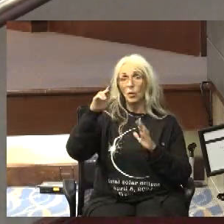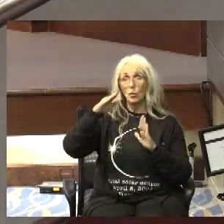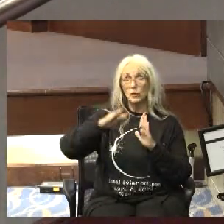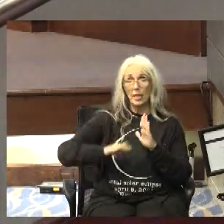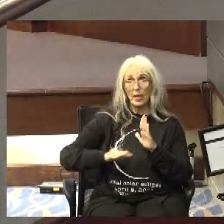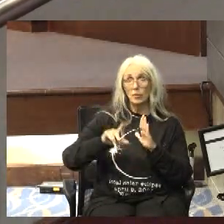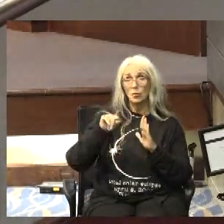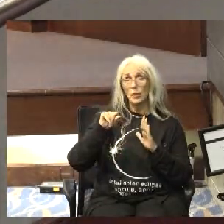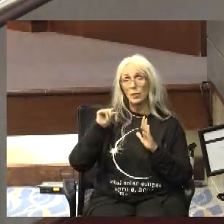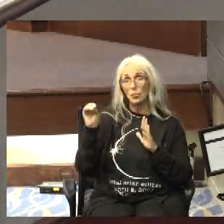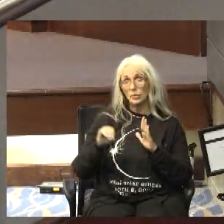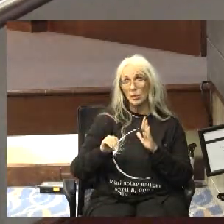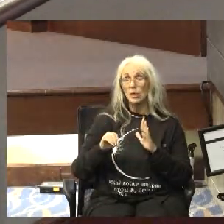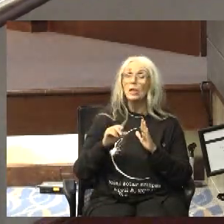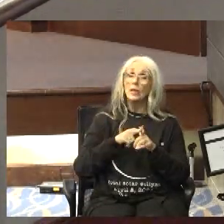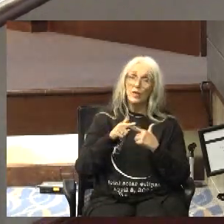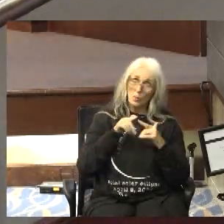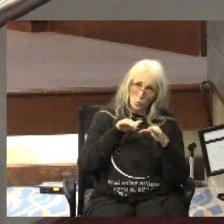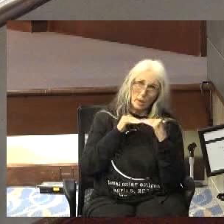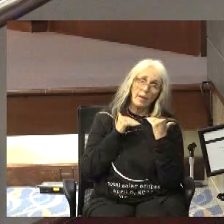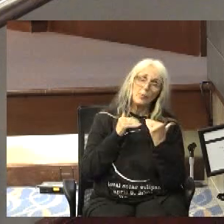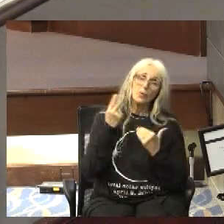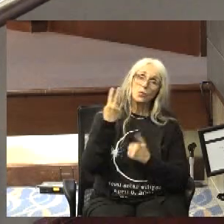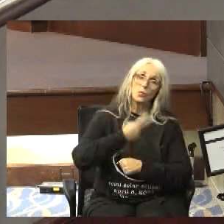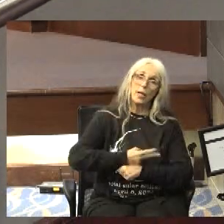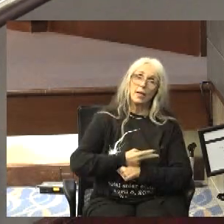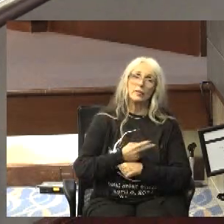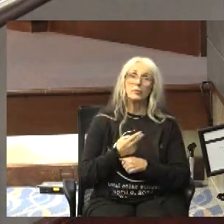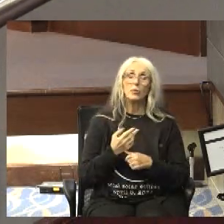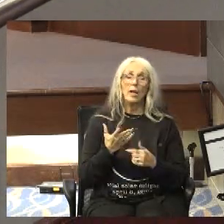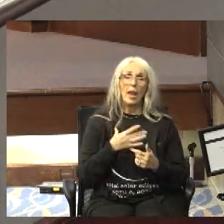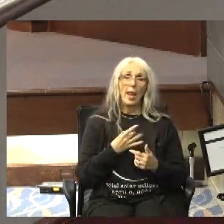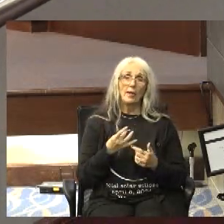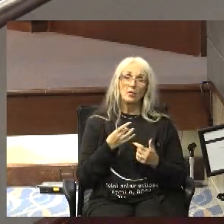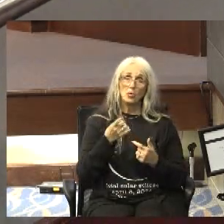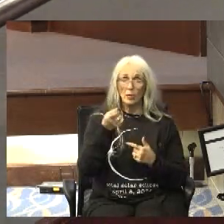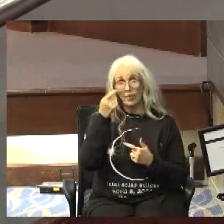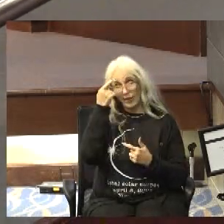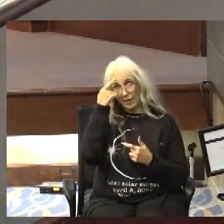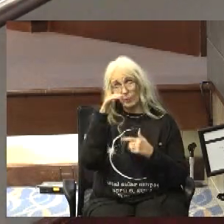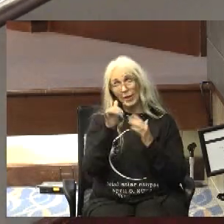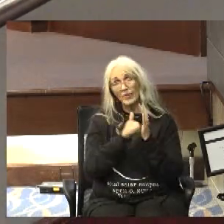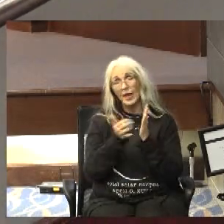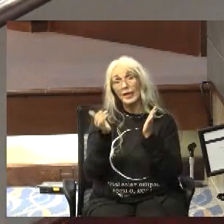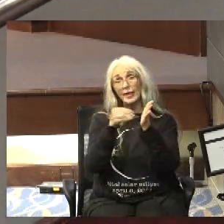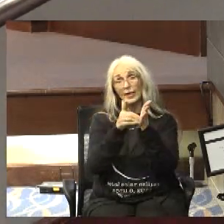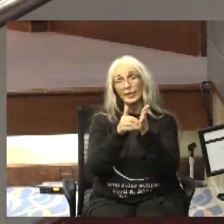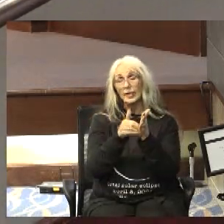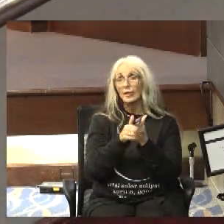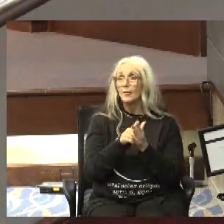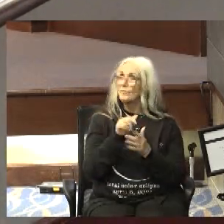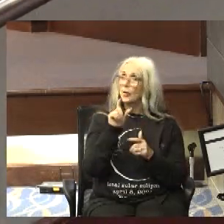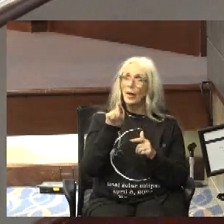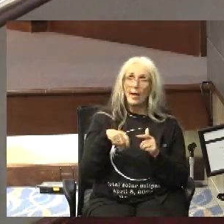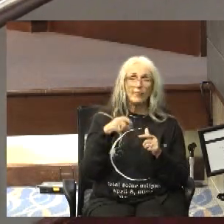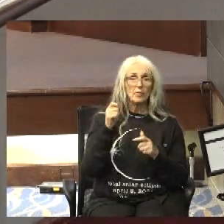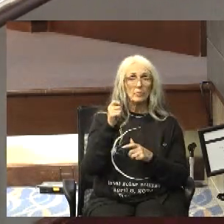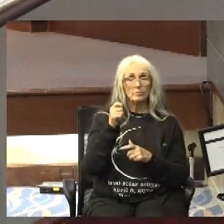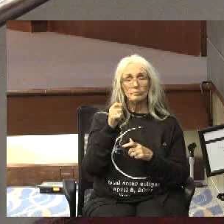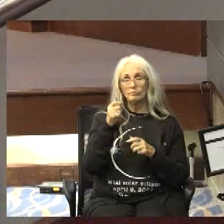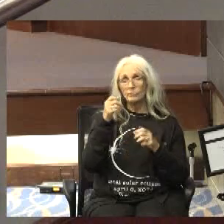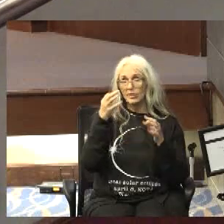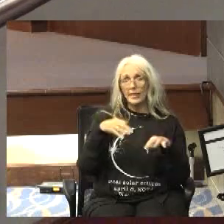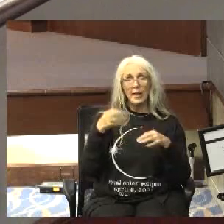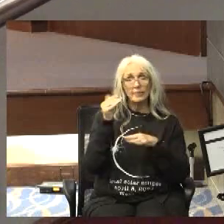then we'll shift to 2 days at that point. So that's something we'd like for you to consider. Again, don't have to necessarily make that motion tonight if